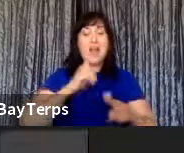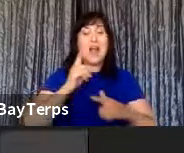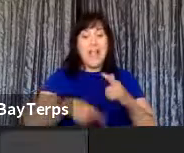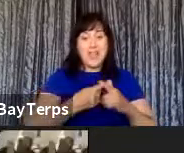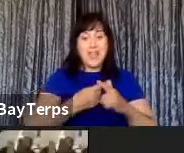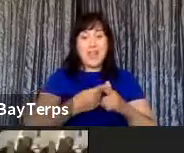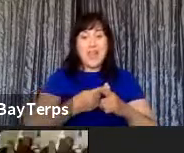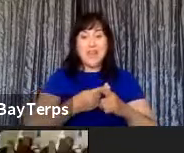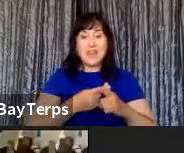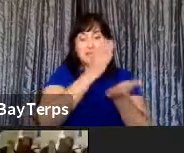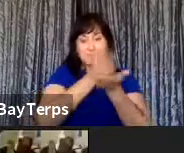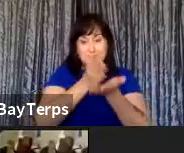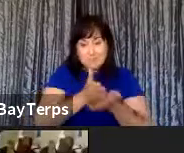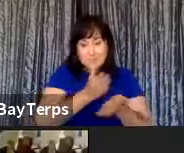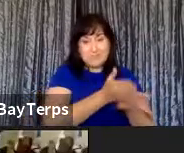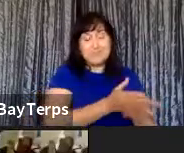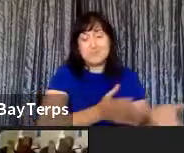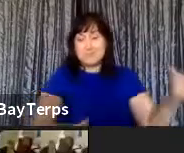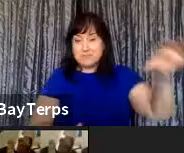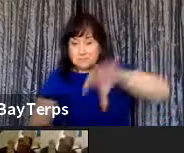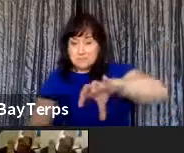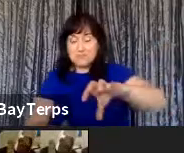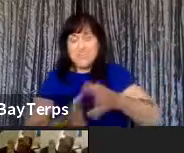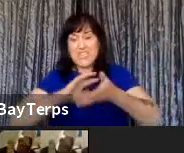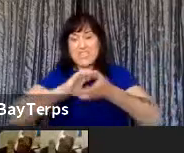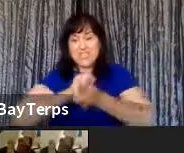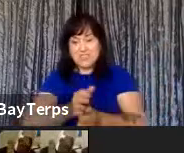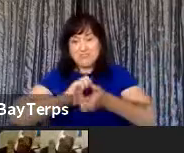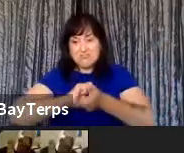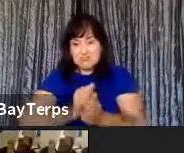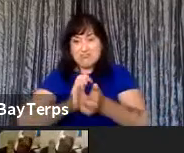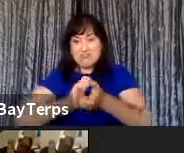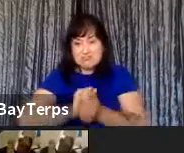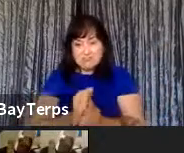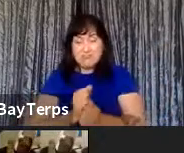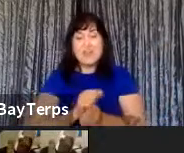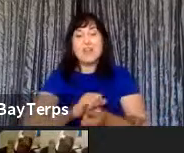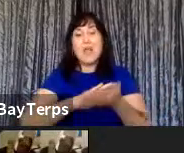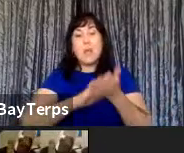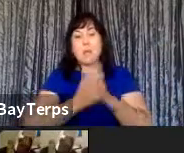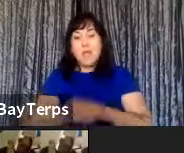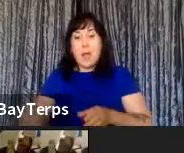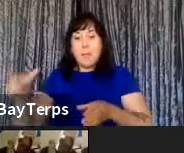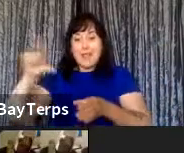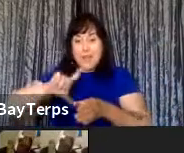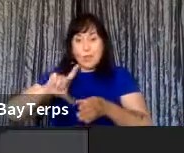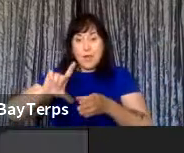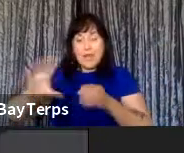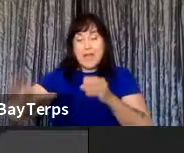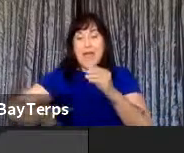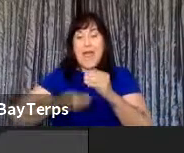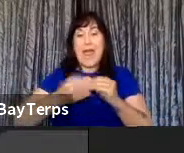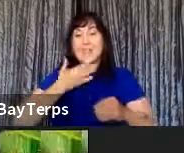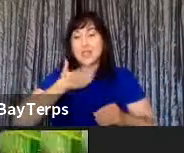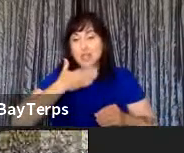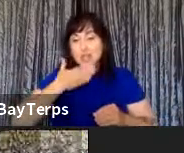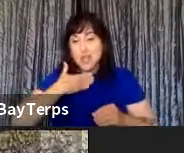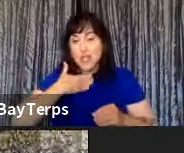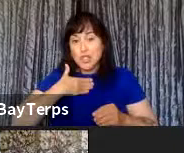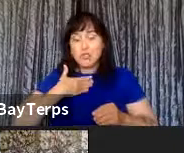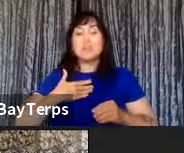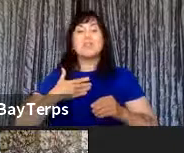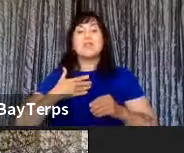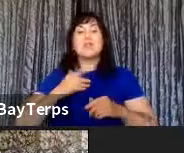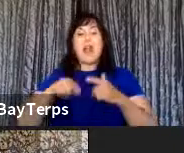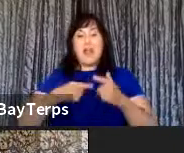Those nibs will be put into a refiner where they'll break down and slowly turn into a liquid. We'll add sugar in there, which takes about another day to break down.